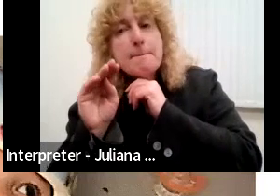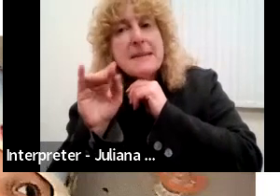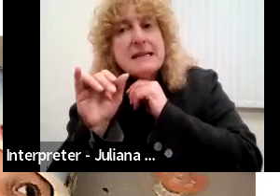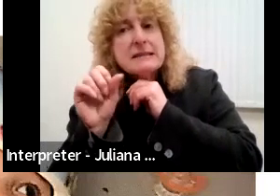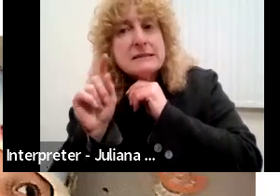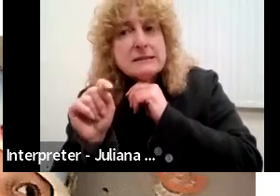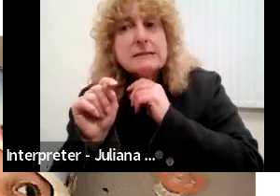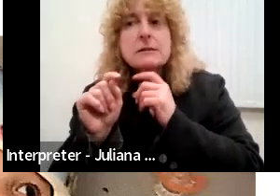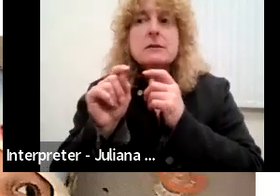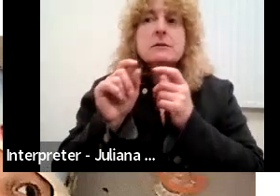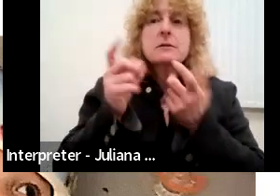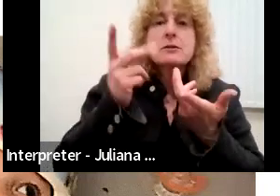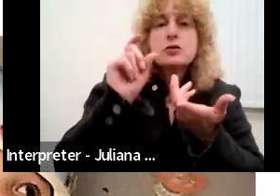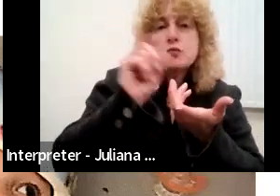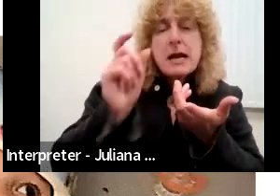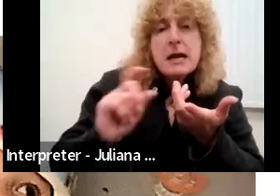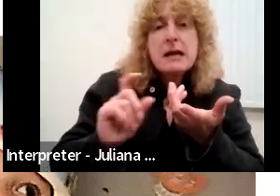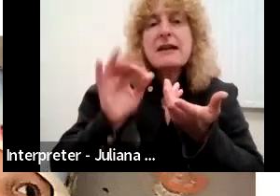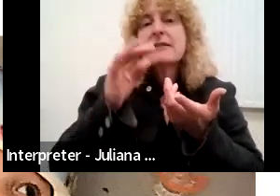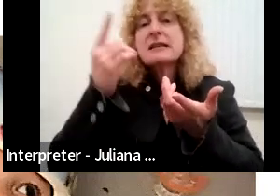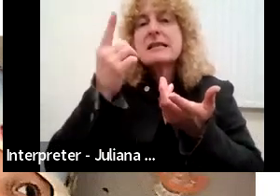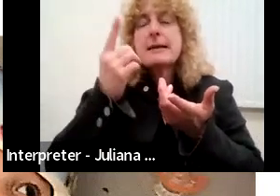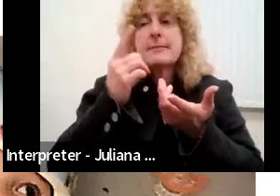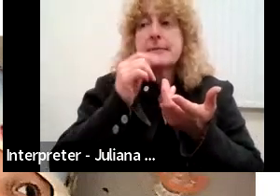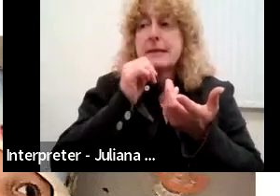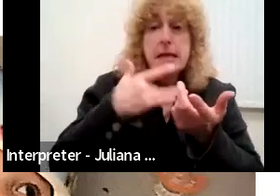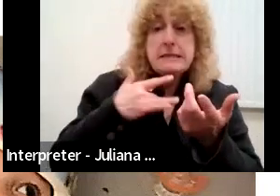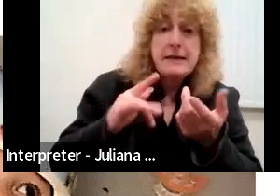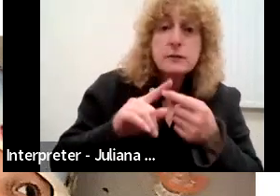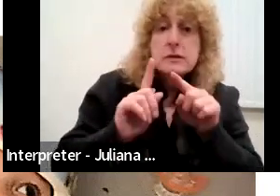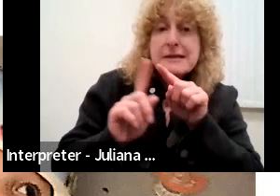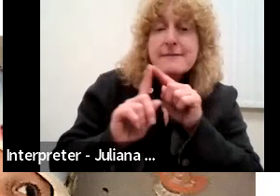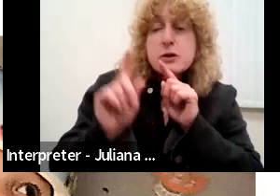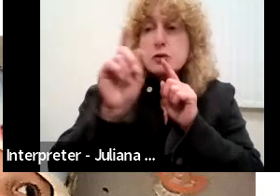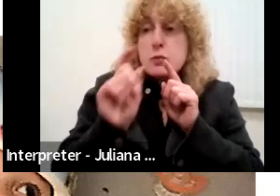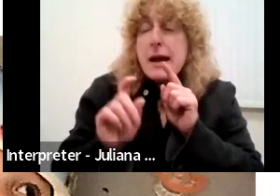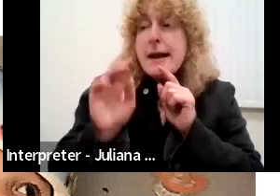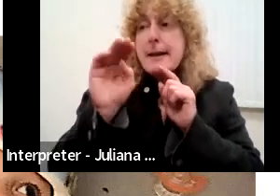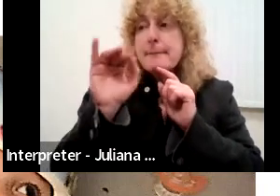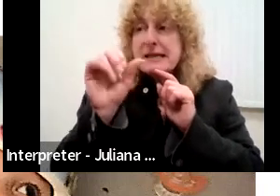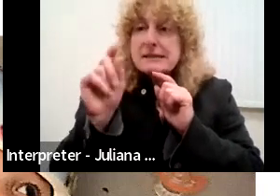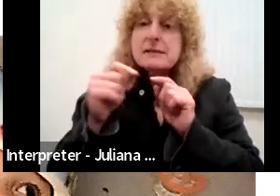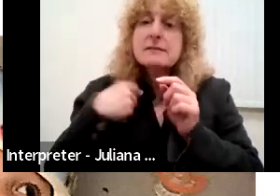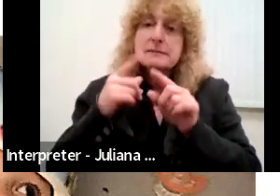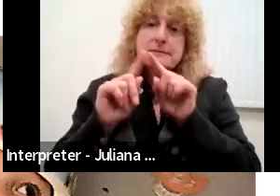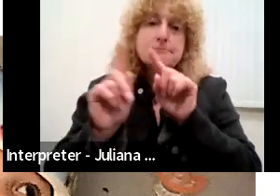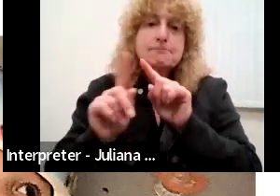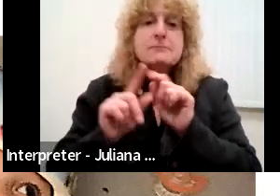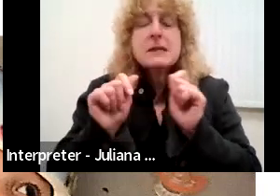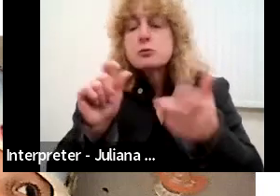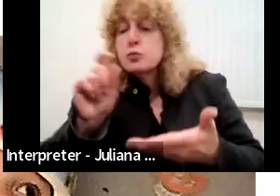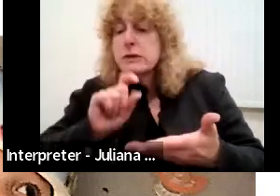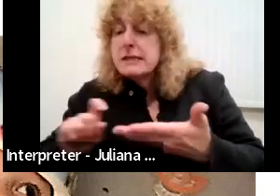So if someone wasn't sensitive to different sprays and mists, there's also different sprays that you can spray on a